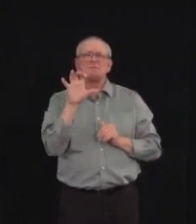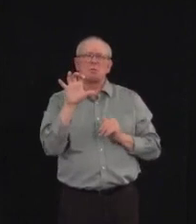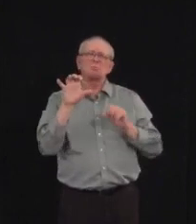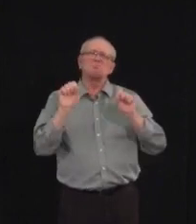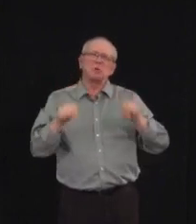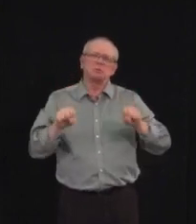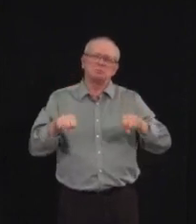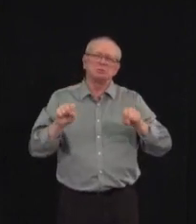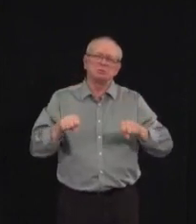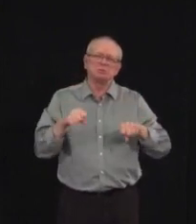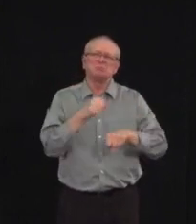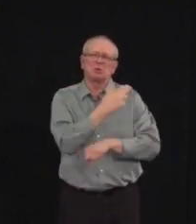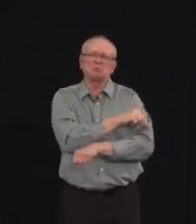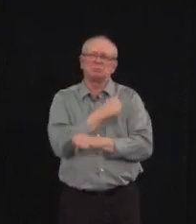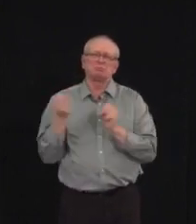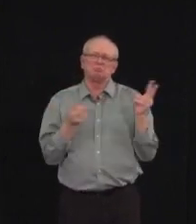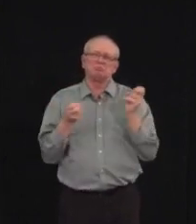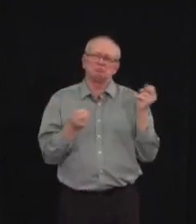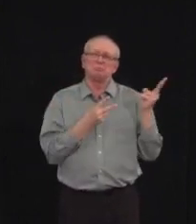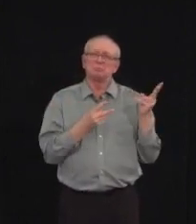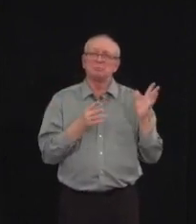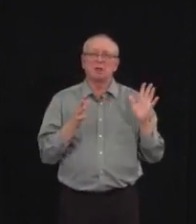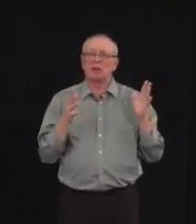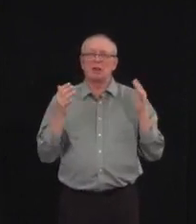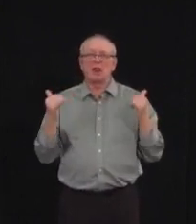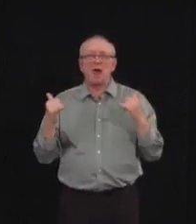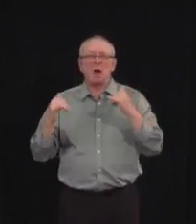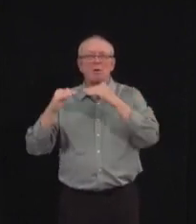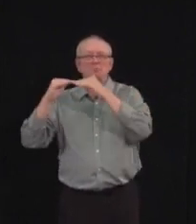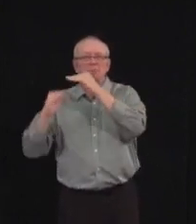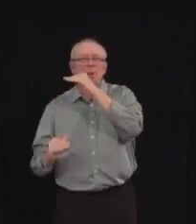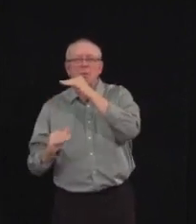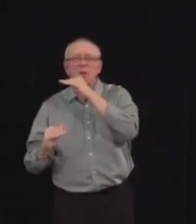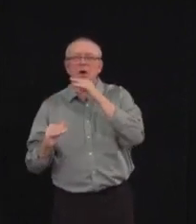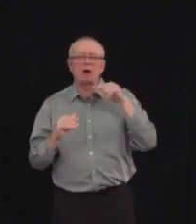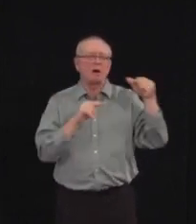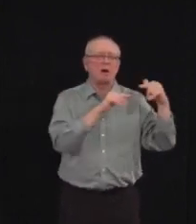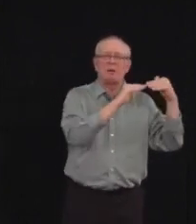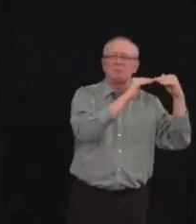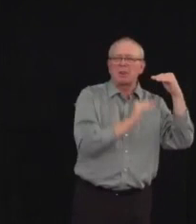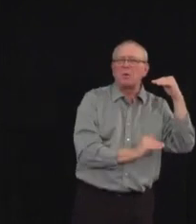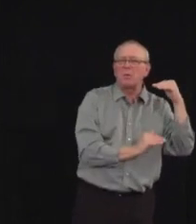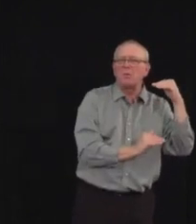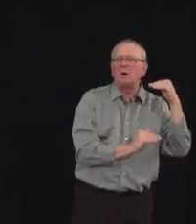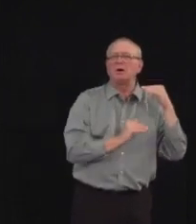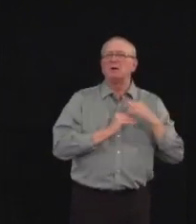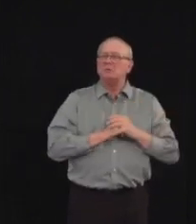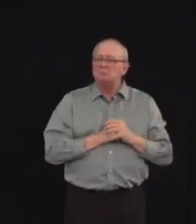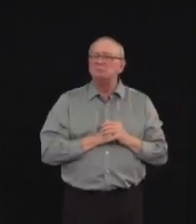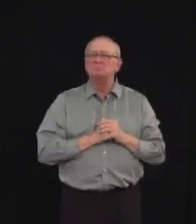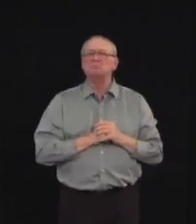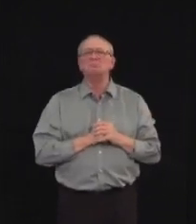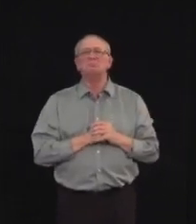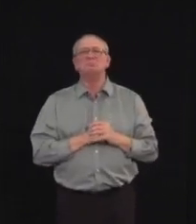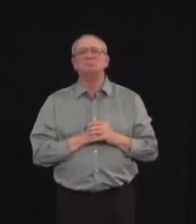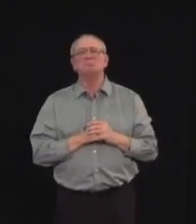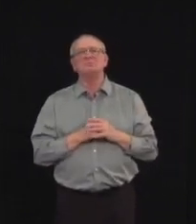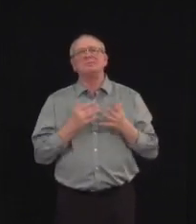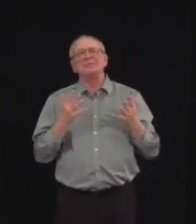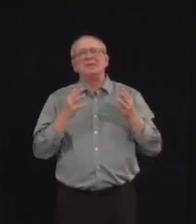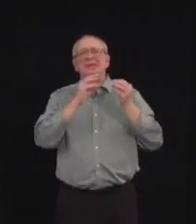1,570 cases. We have also created a new low scenario because when we were